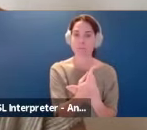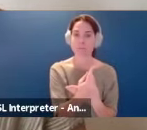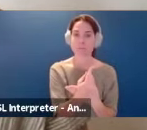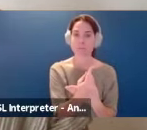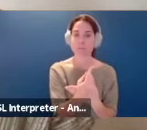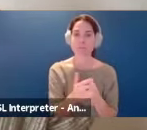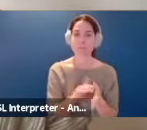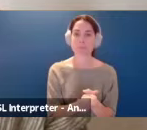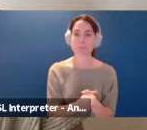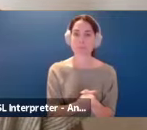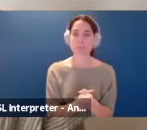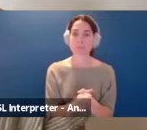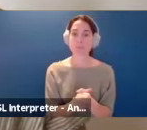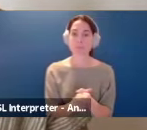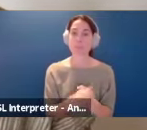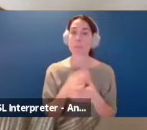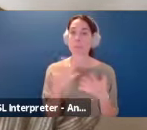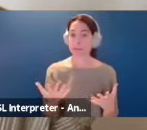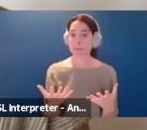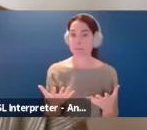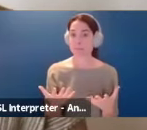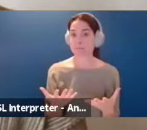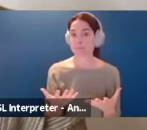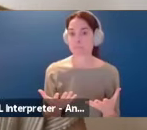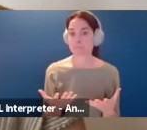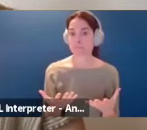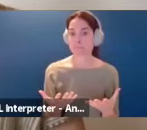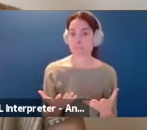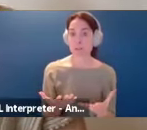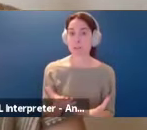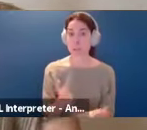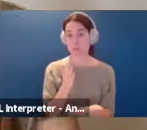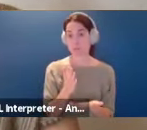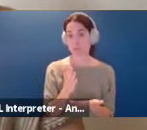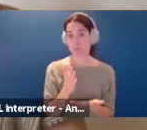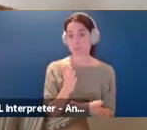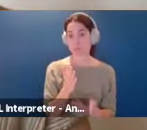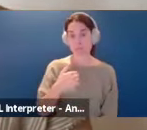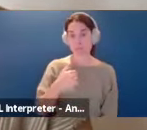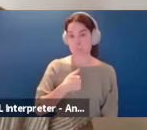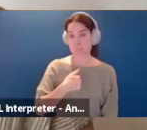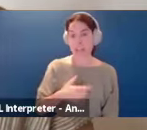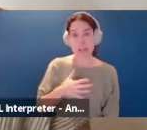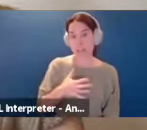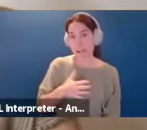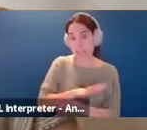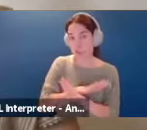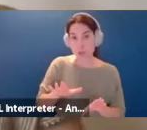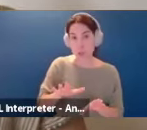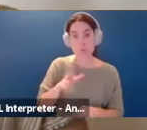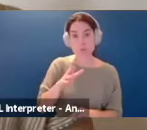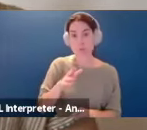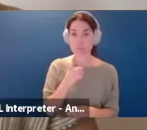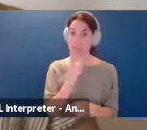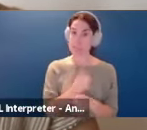middle-class lifestyle enclave as sociologists have described it i don't speak for all gen xers but i know for myself